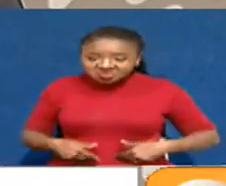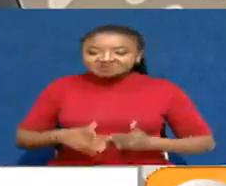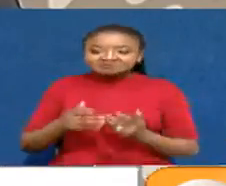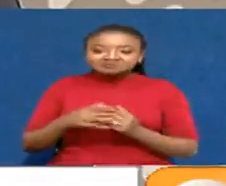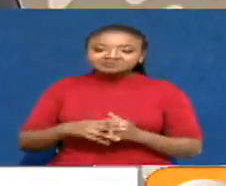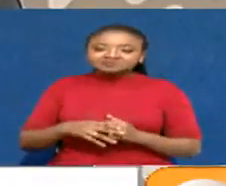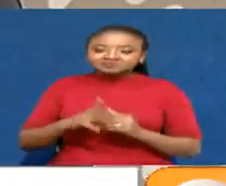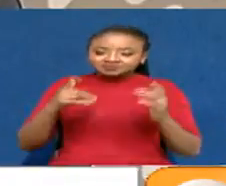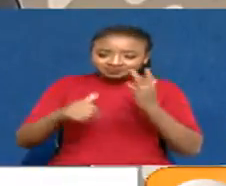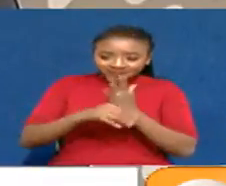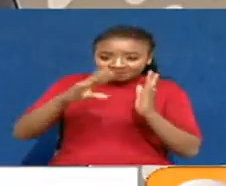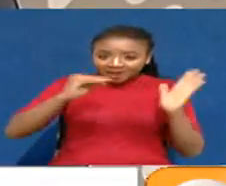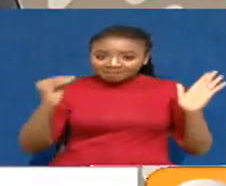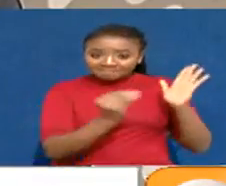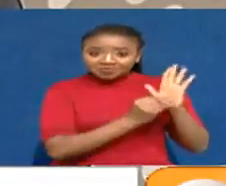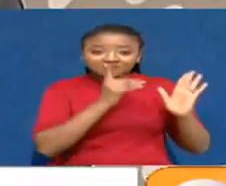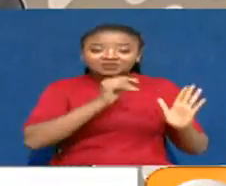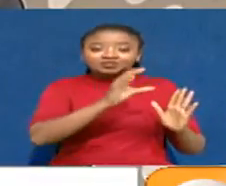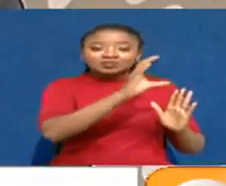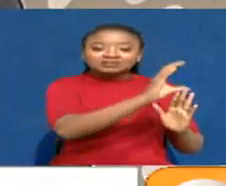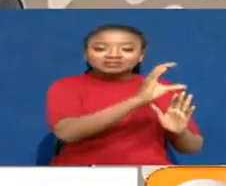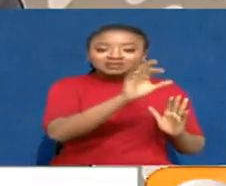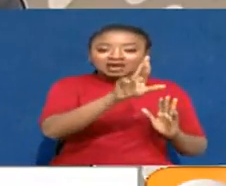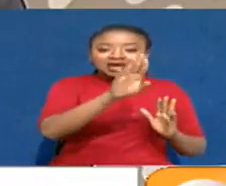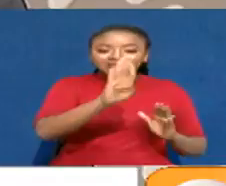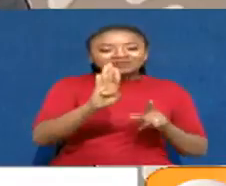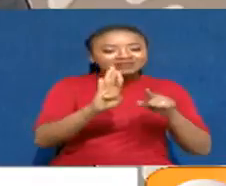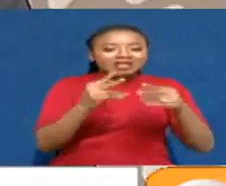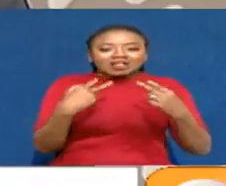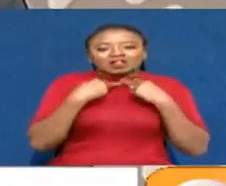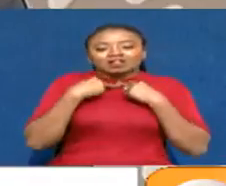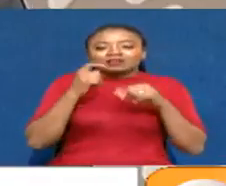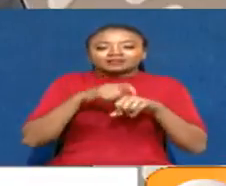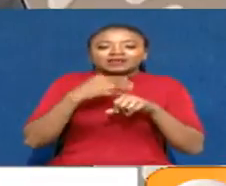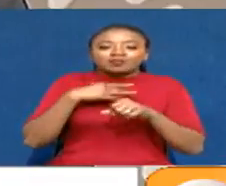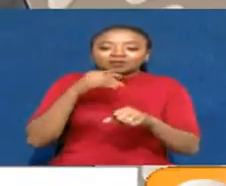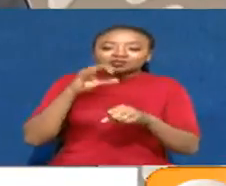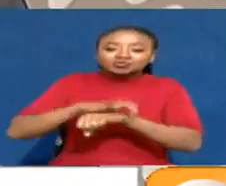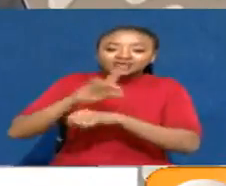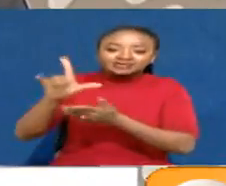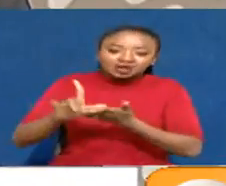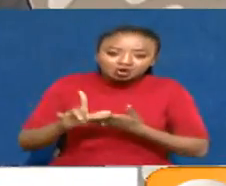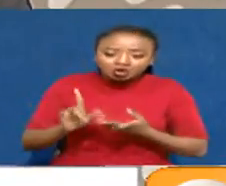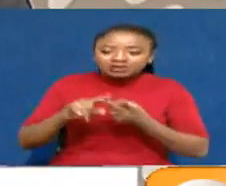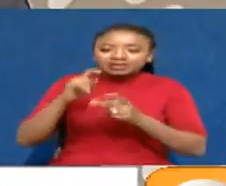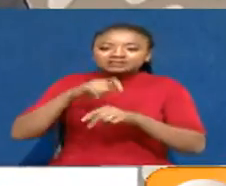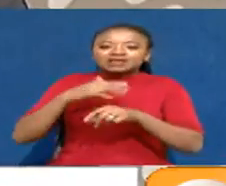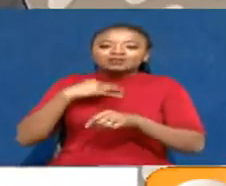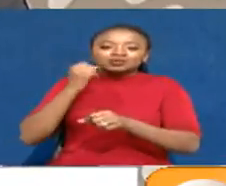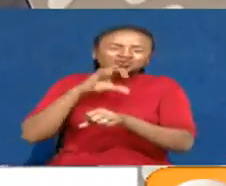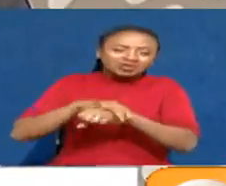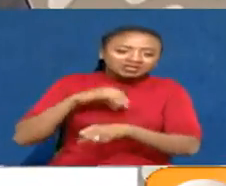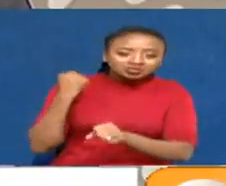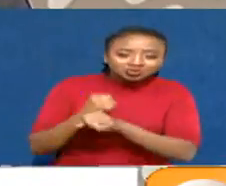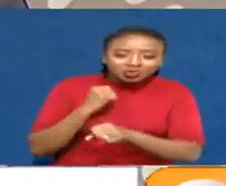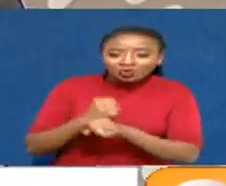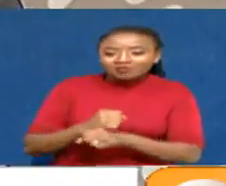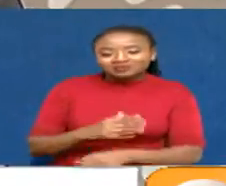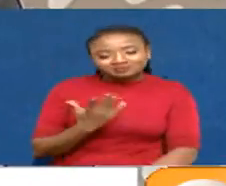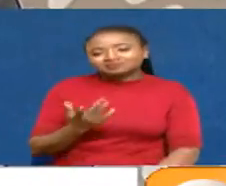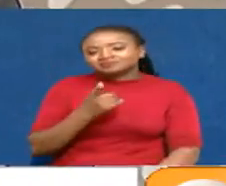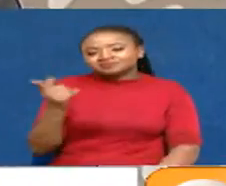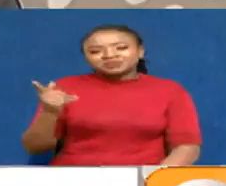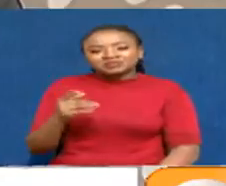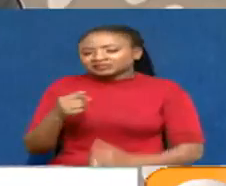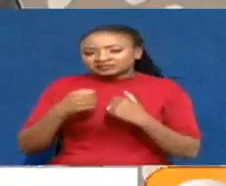also spill into another problem. When you're looking for a job, you will be required to clear. Okay. So it is a ripple effect. It's an